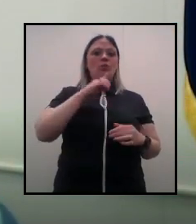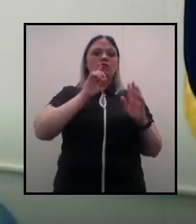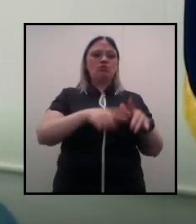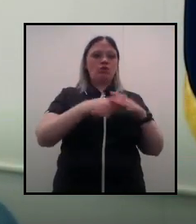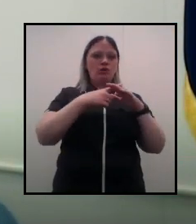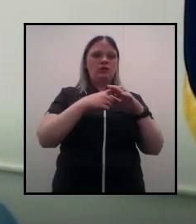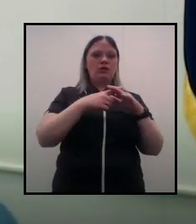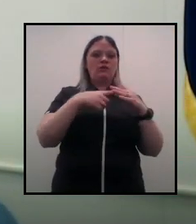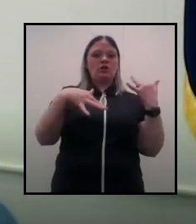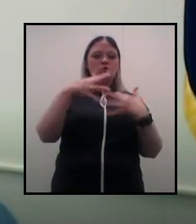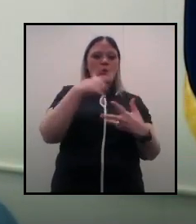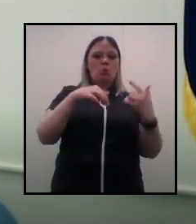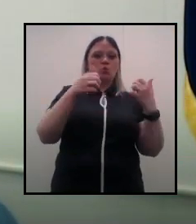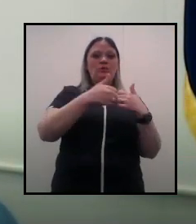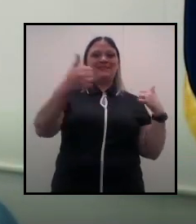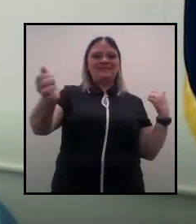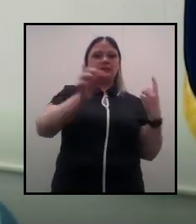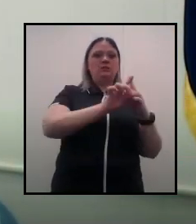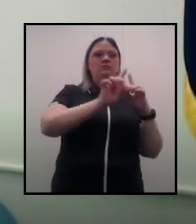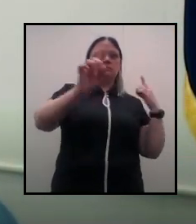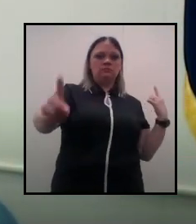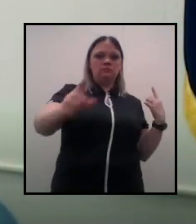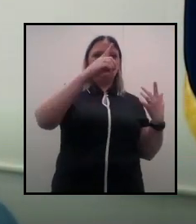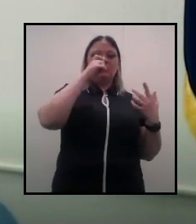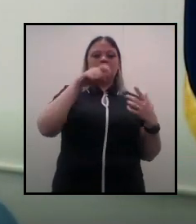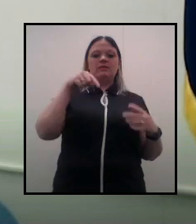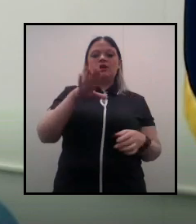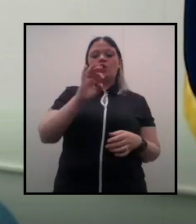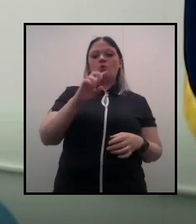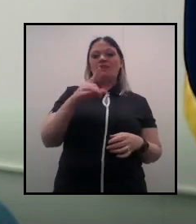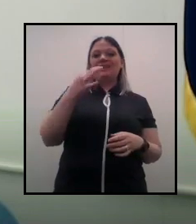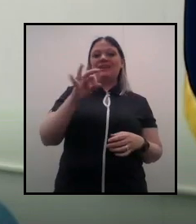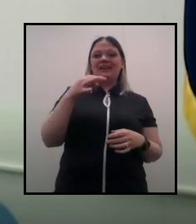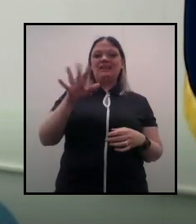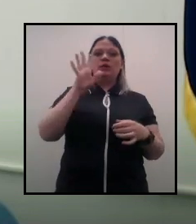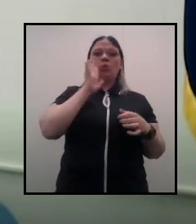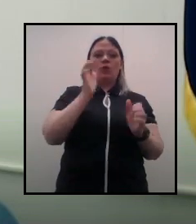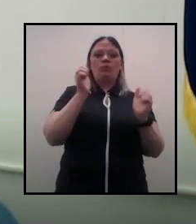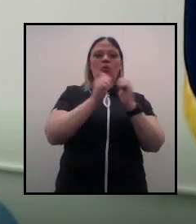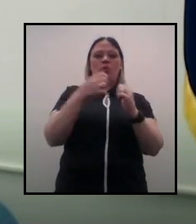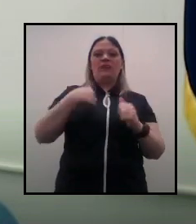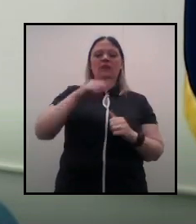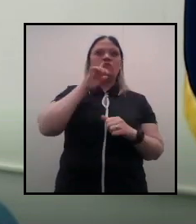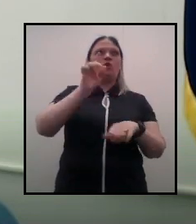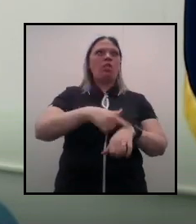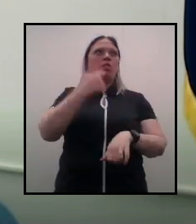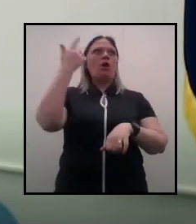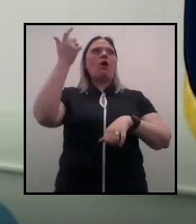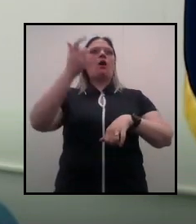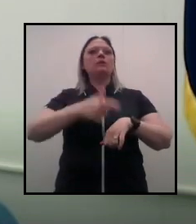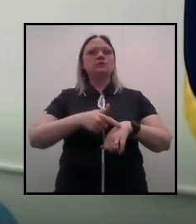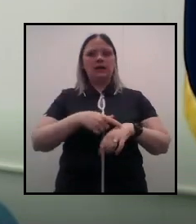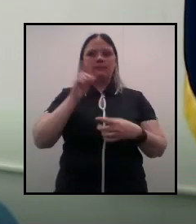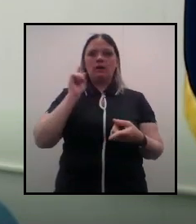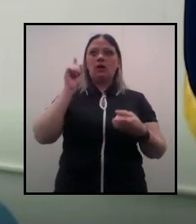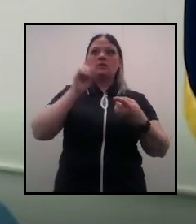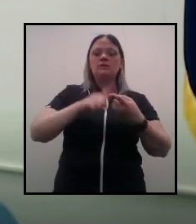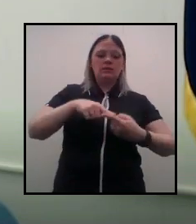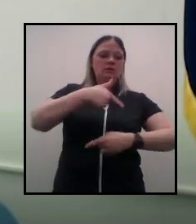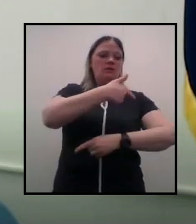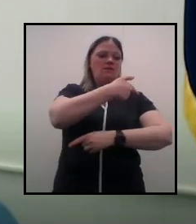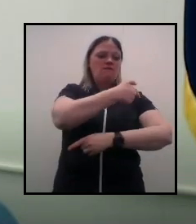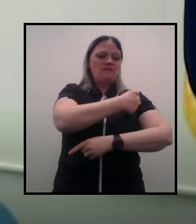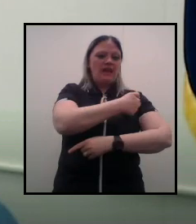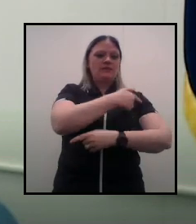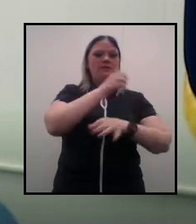social distancing because this COVID-19 will be with us for a very long time until it is a vaccine